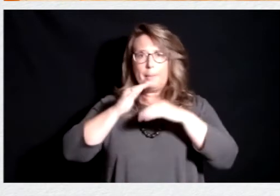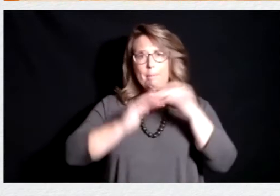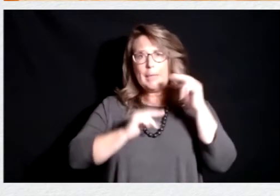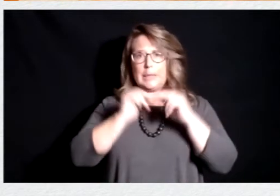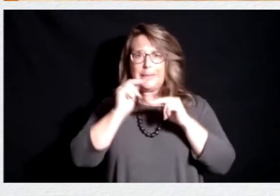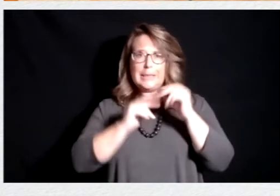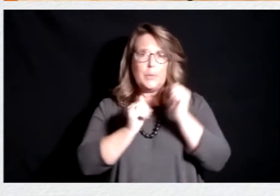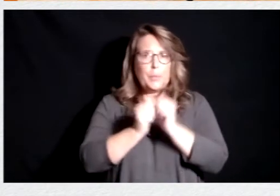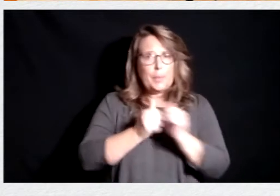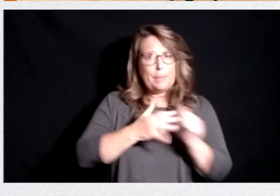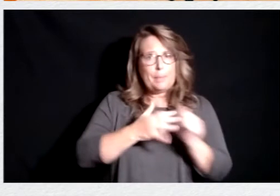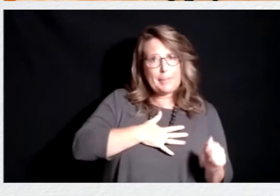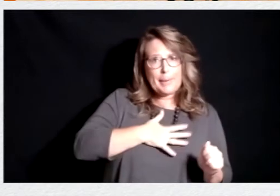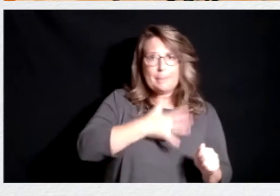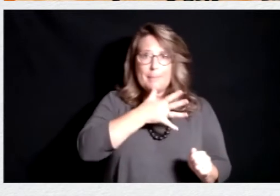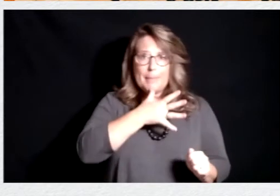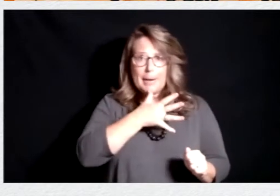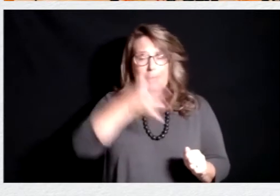sister.